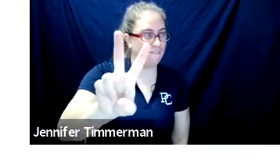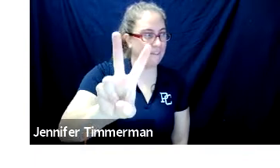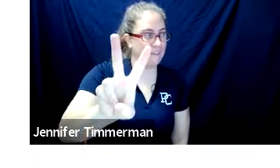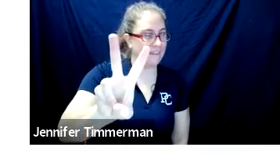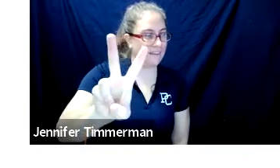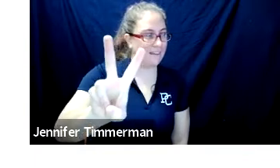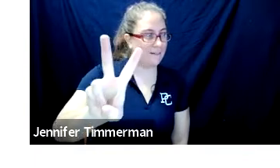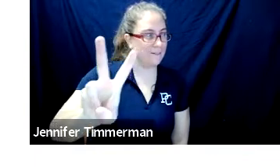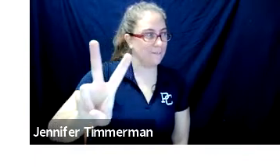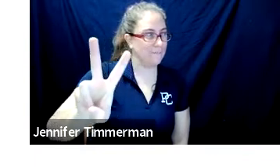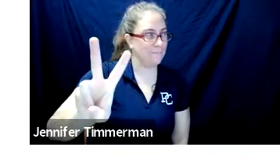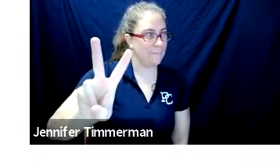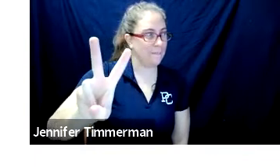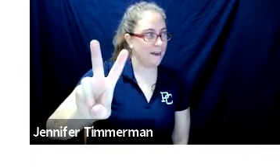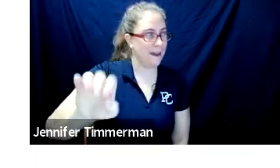V